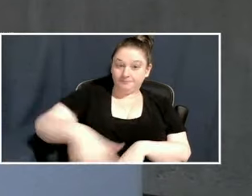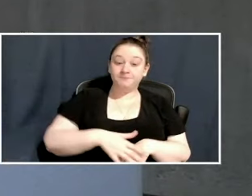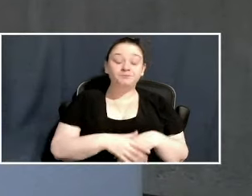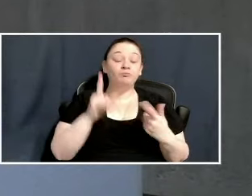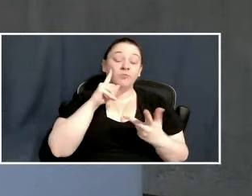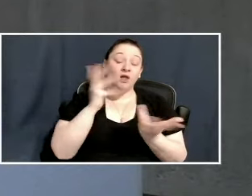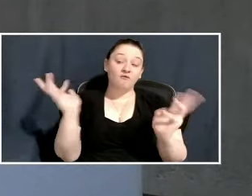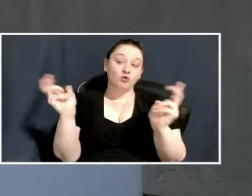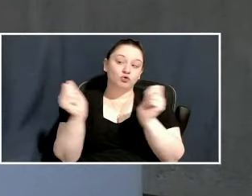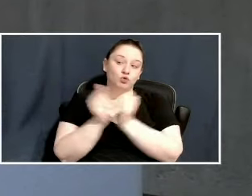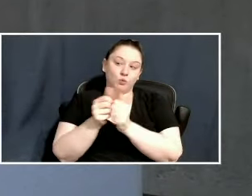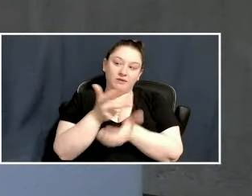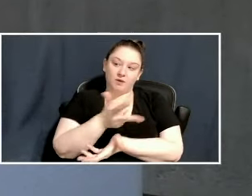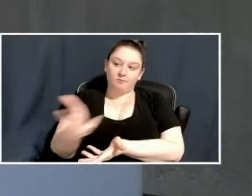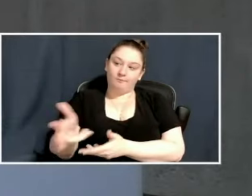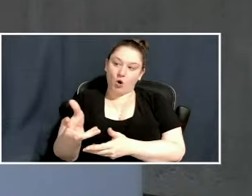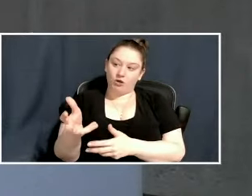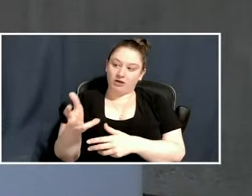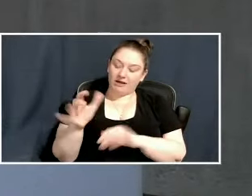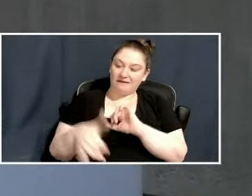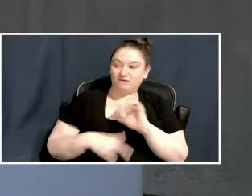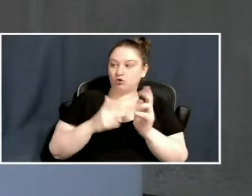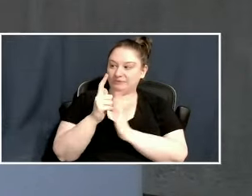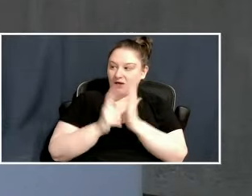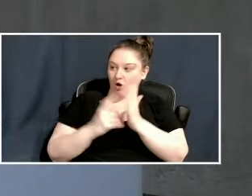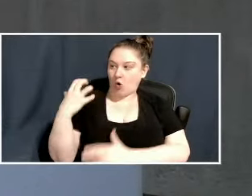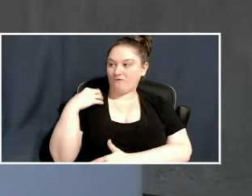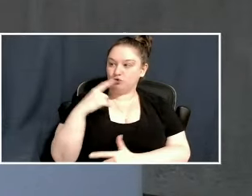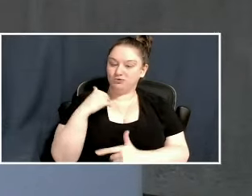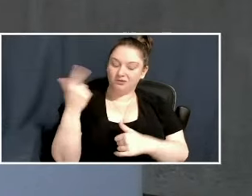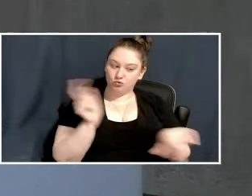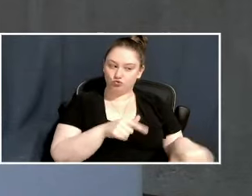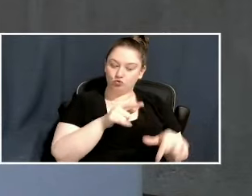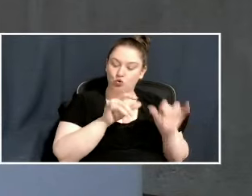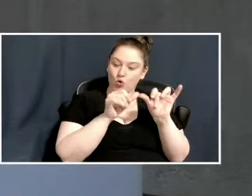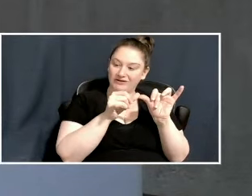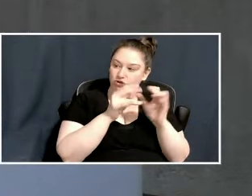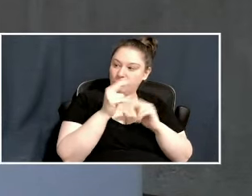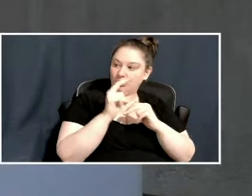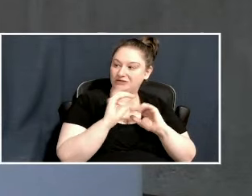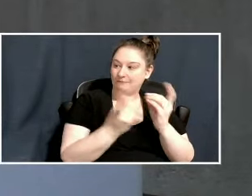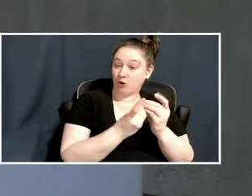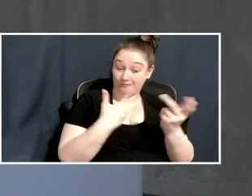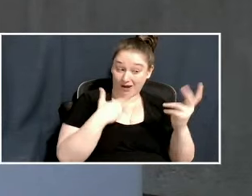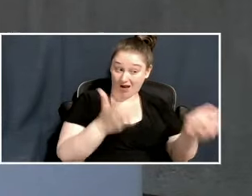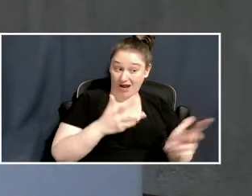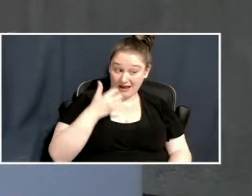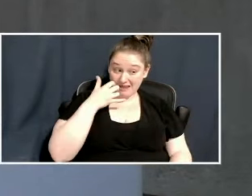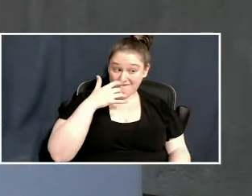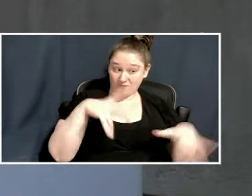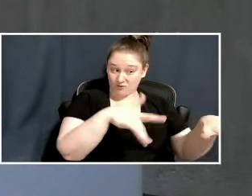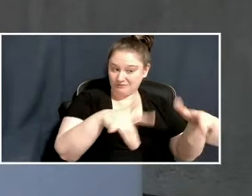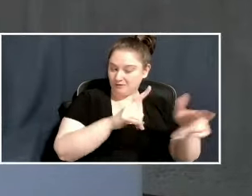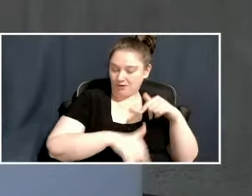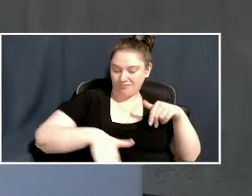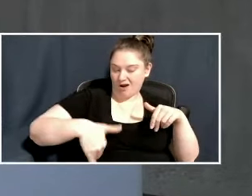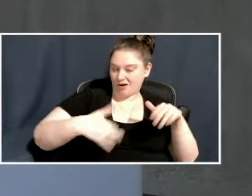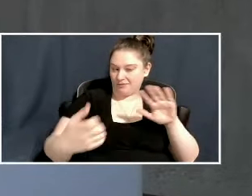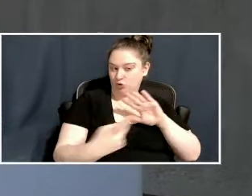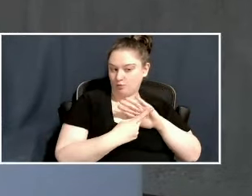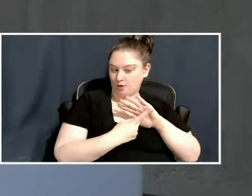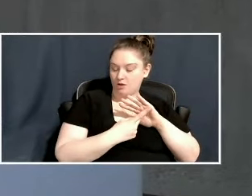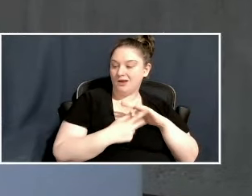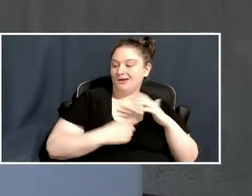enforcement officer, who advised that I call the city's traffic engineering department. However, when I did so, I left a voicemail and have not yet heard a response. My latest form